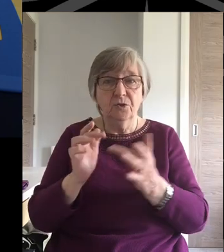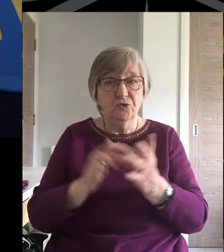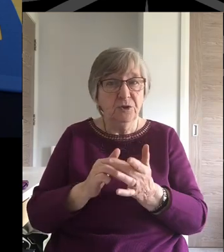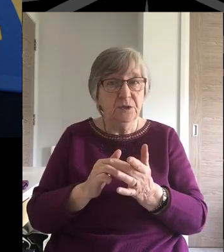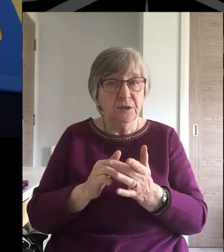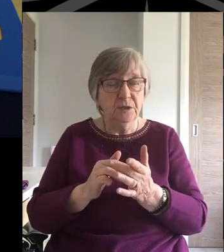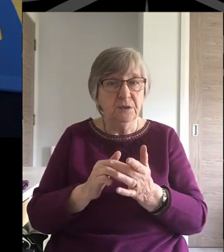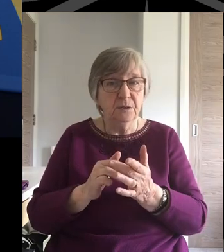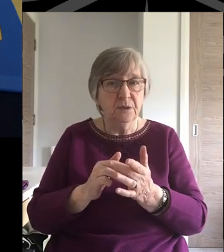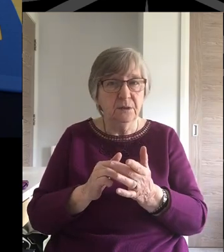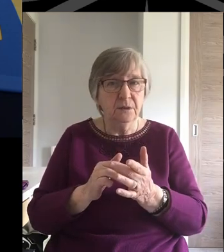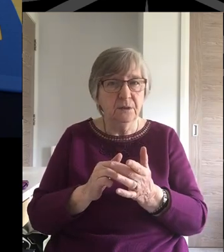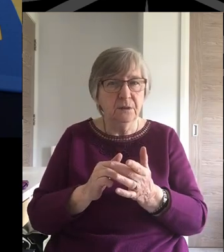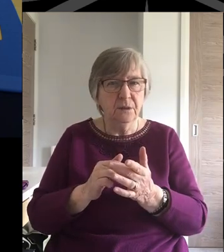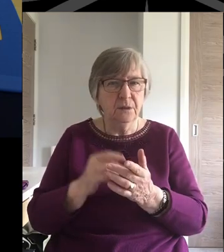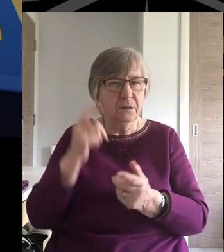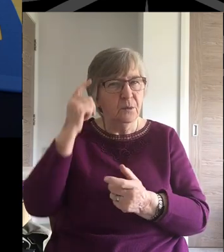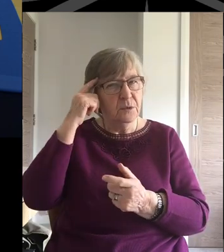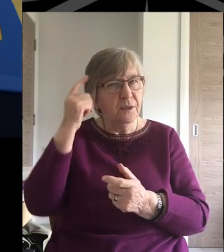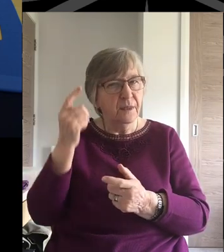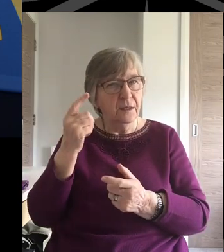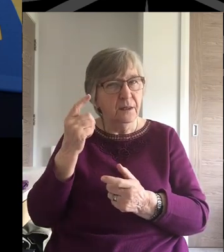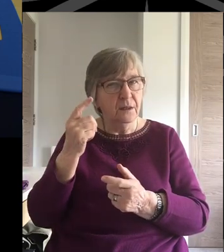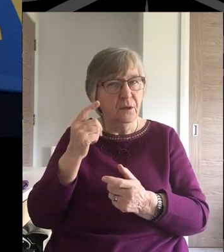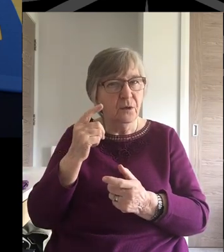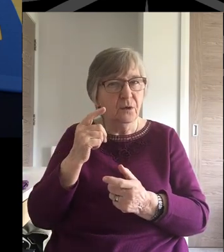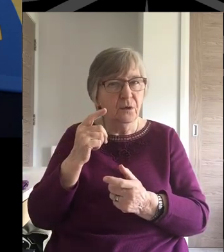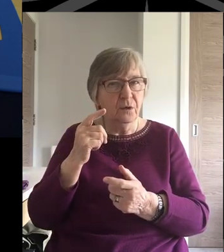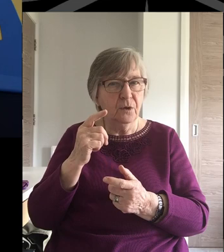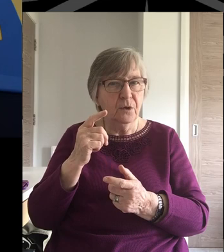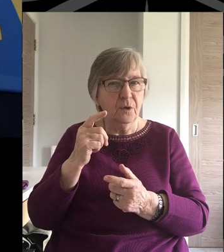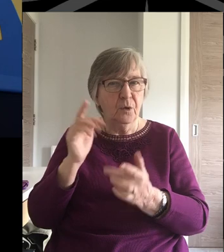Jesus reckoned that we most needed?